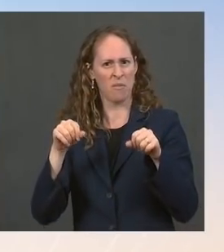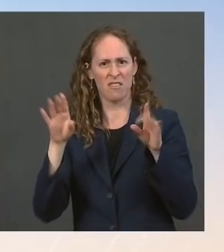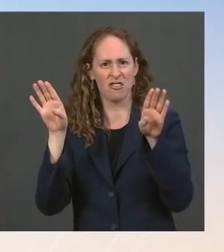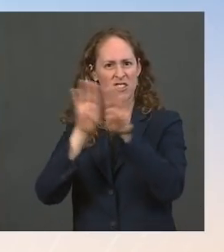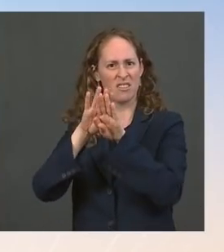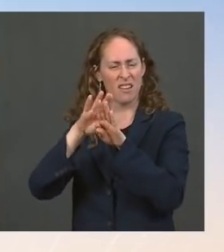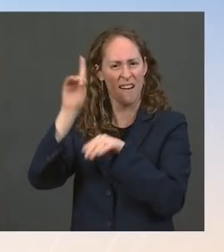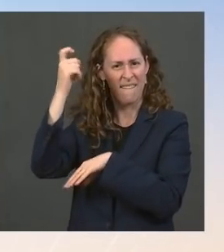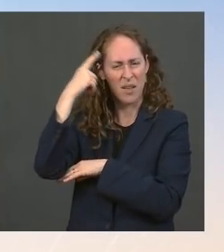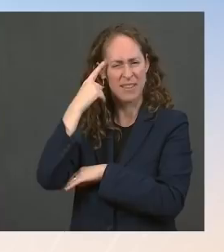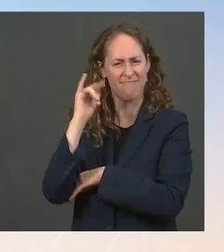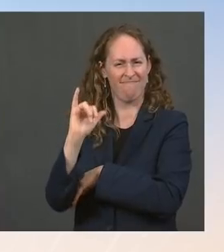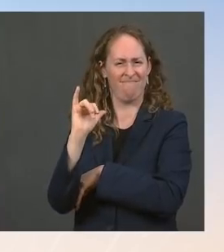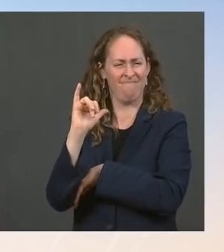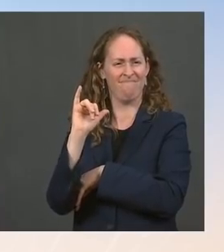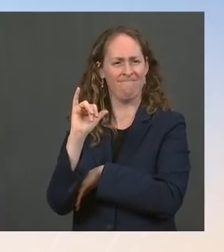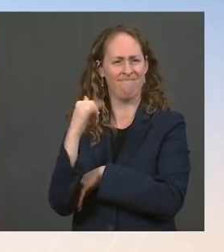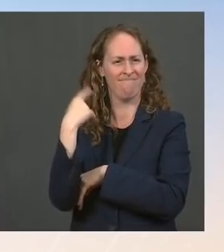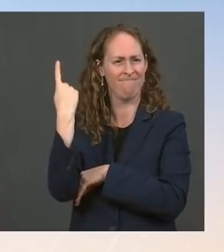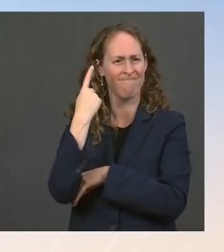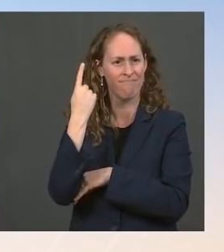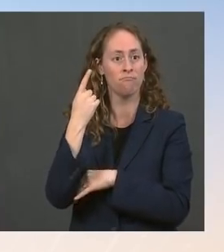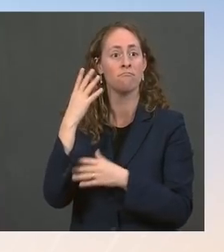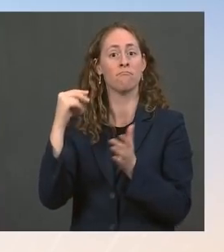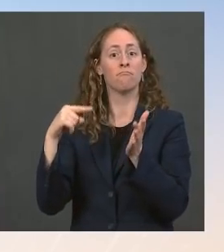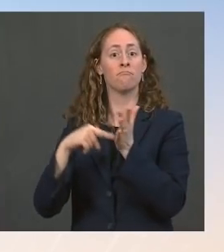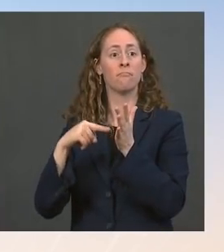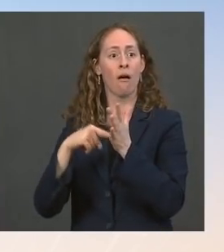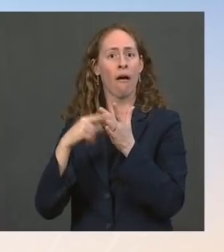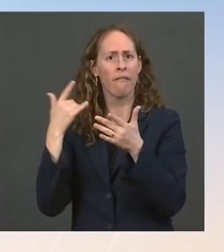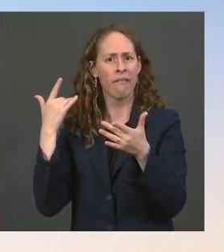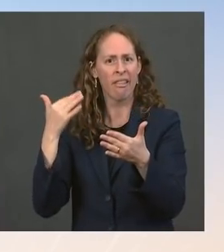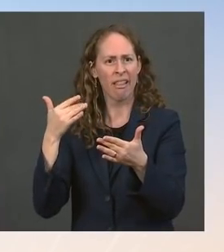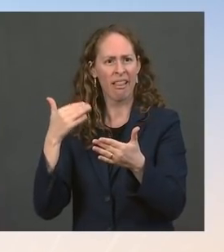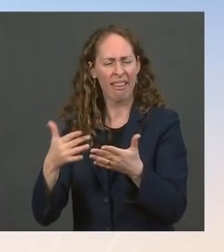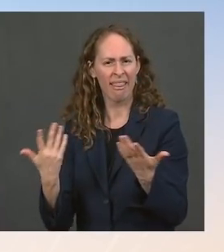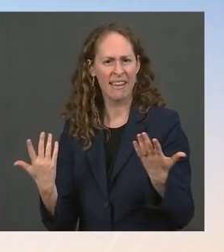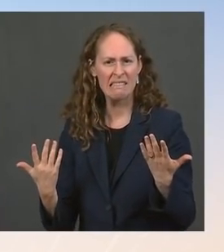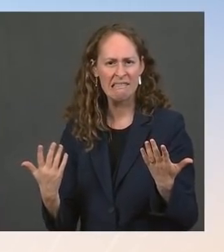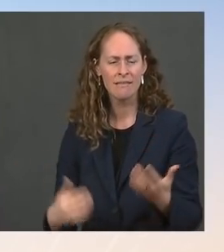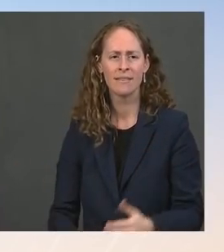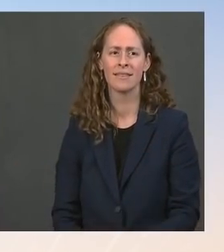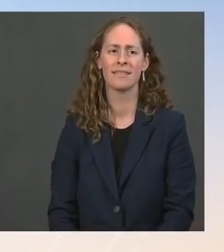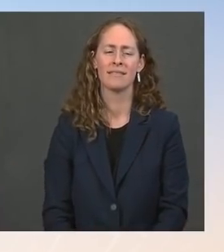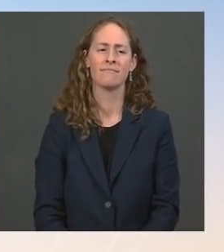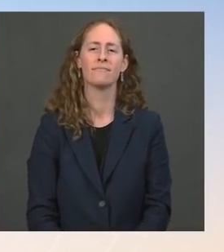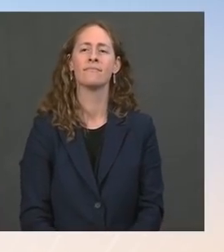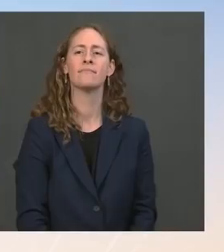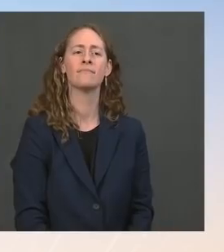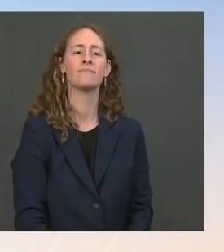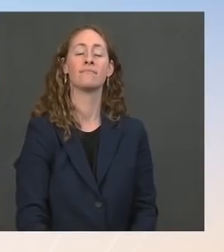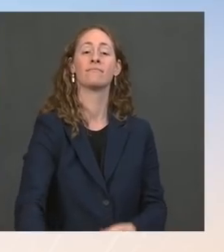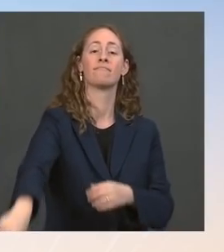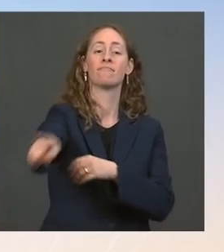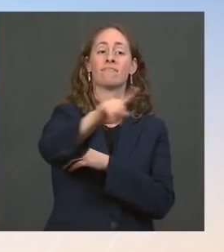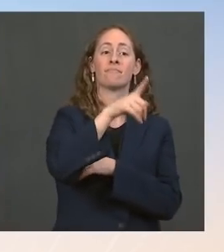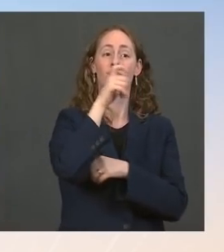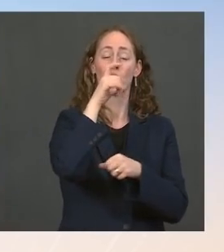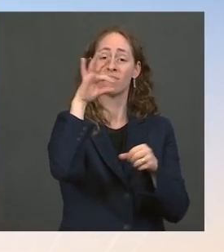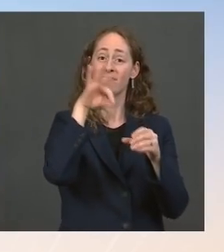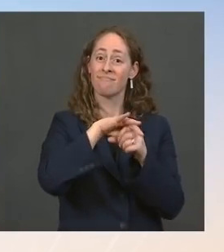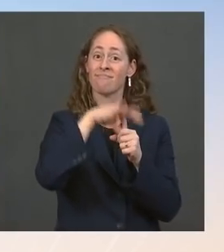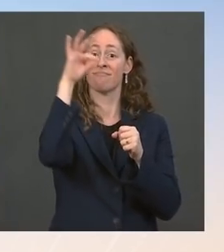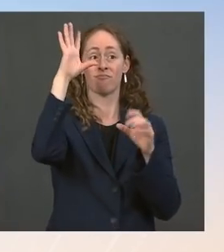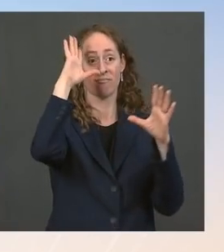default on U.S. debt? I would say that every president is elected to weather storms and navigate